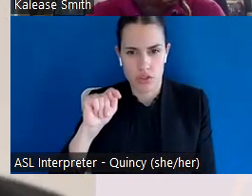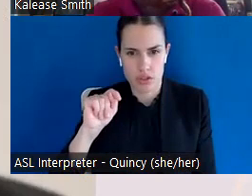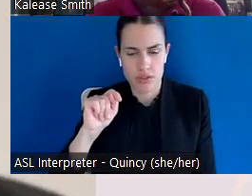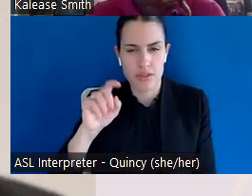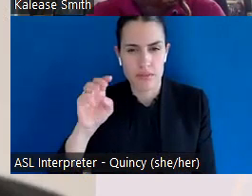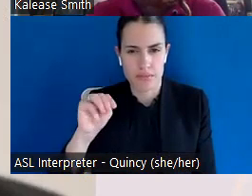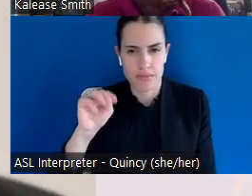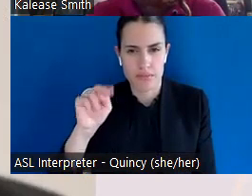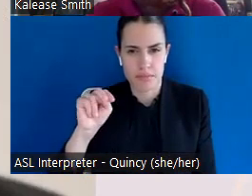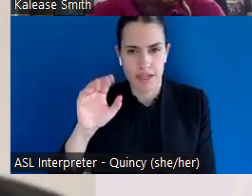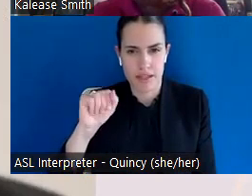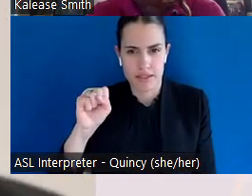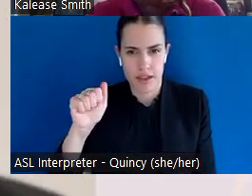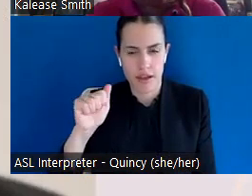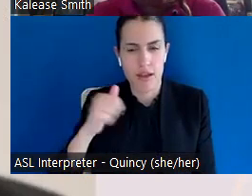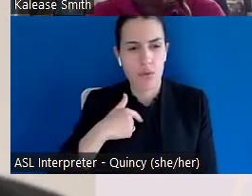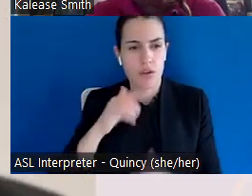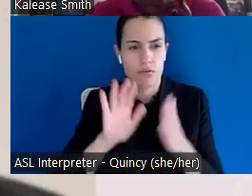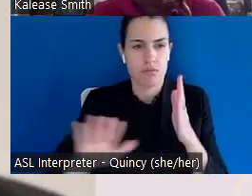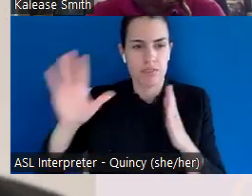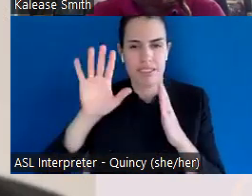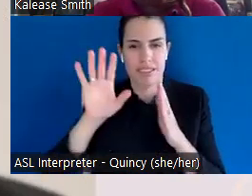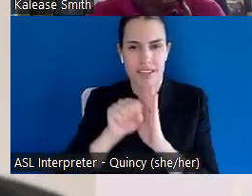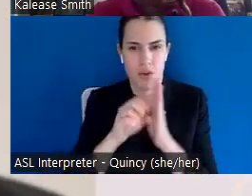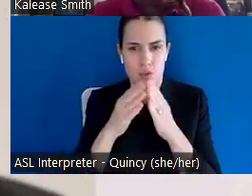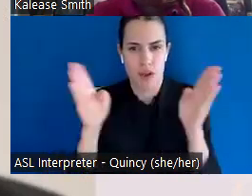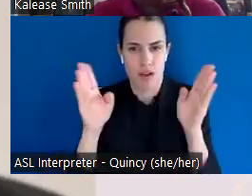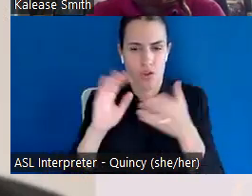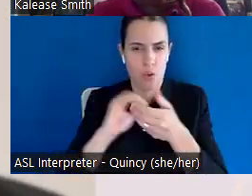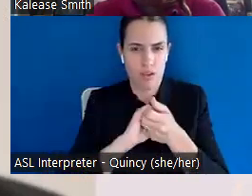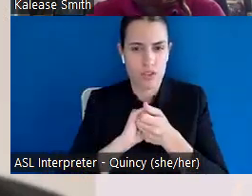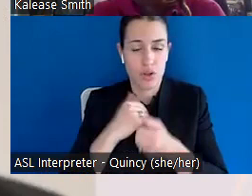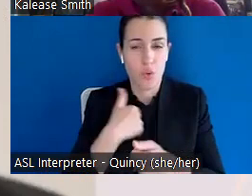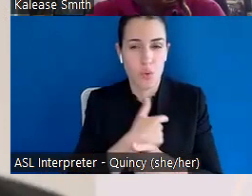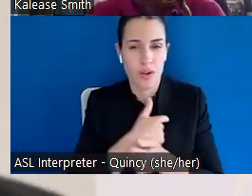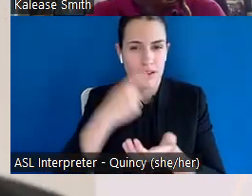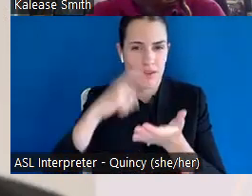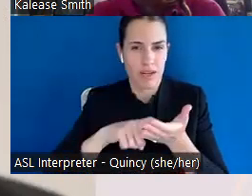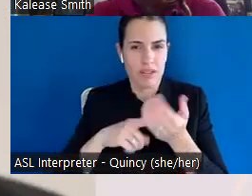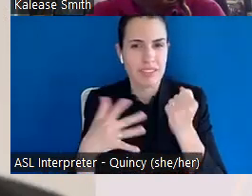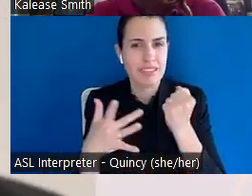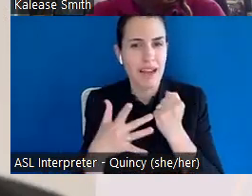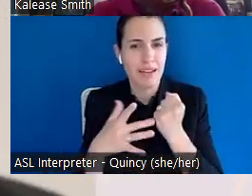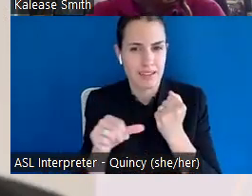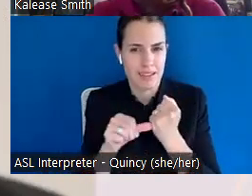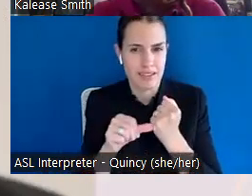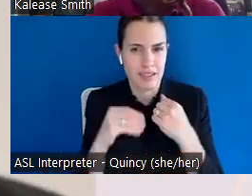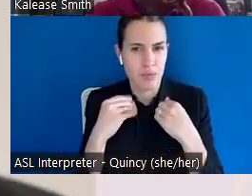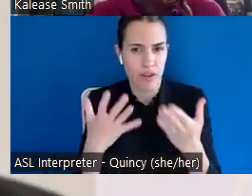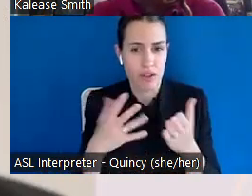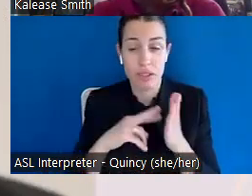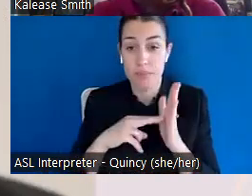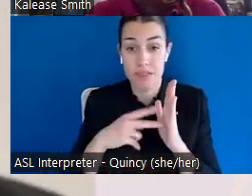a statewide coalition, and we really identify ourselves as technical assistance providers. So what I